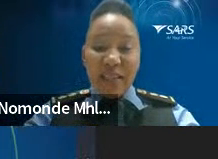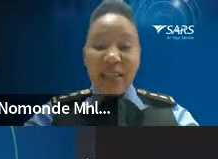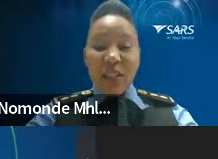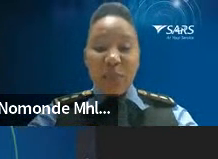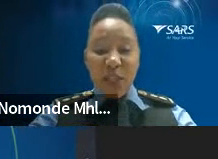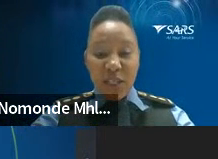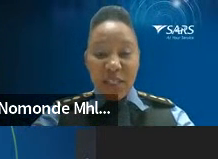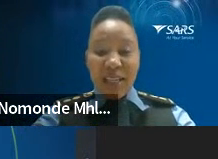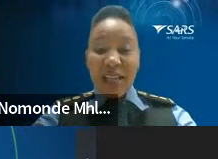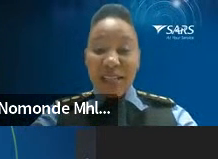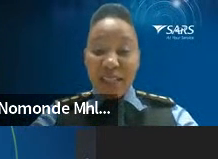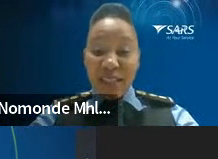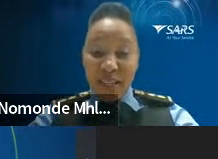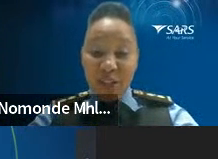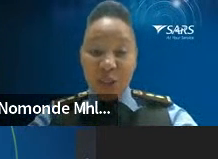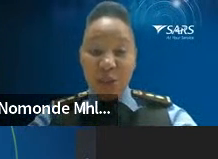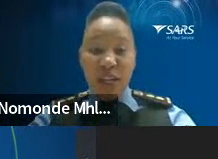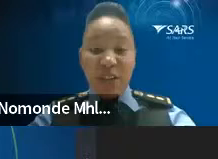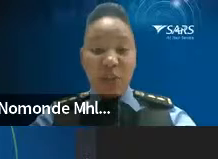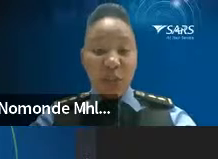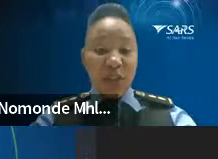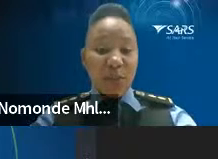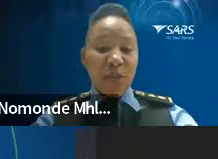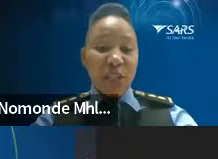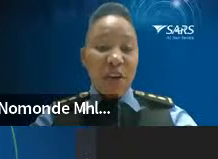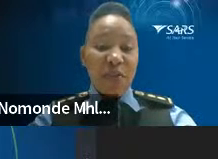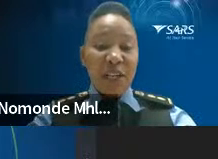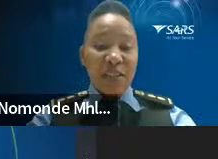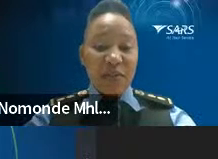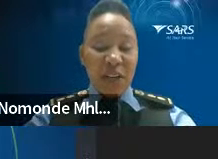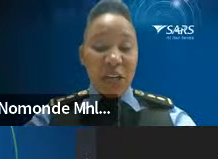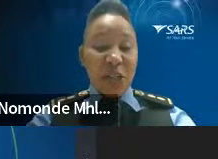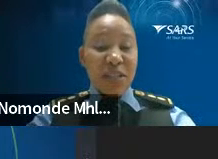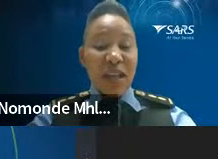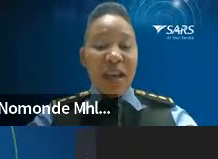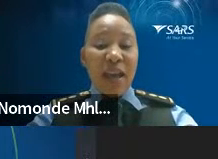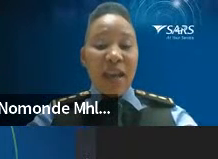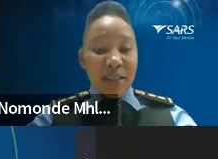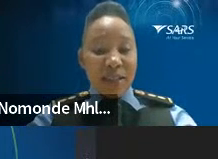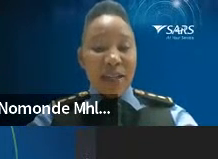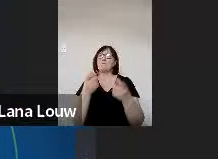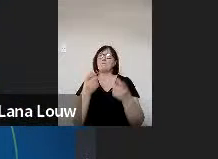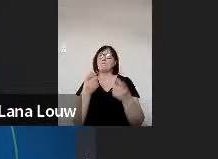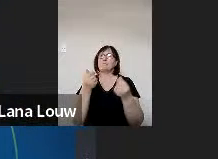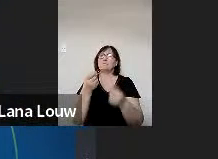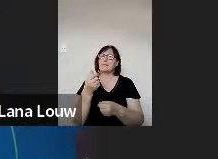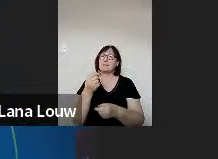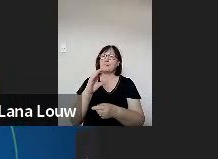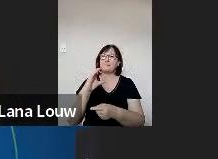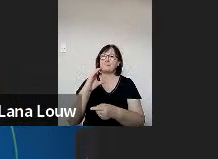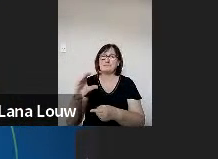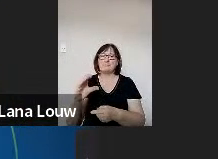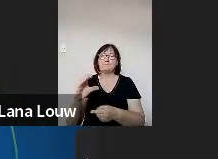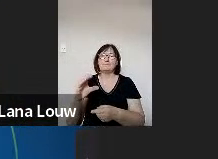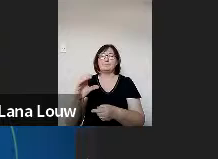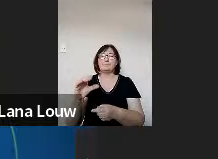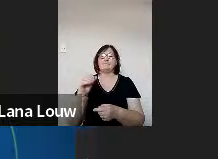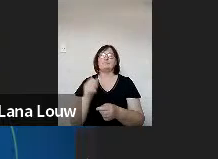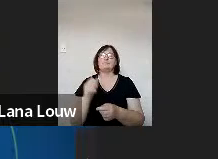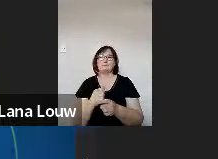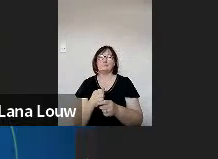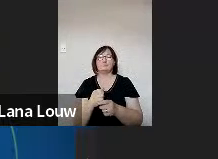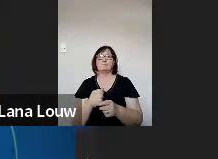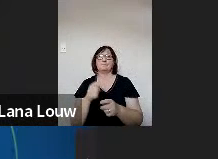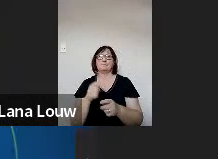Madibeng is a senior specialist in international trade responsible for tariff classifications and incidental matters. She started her